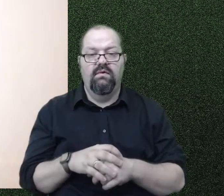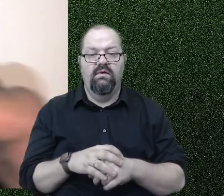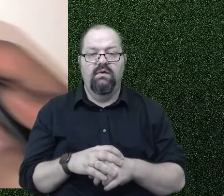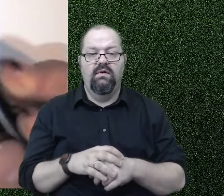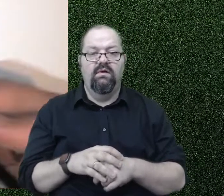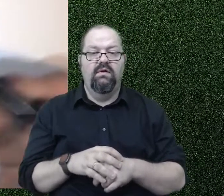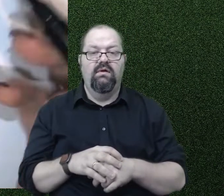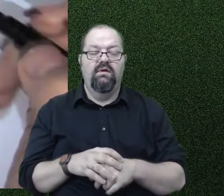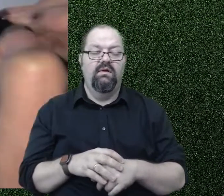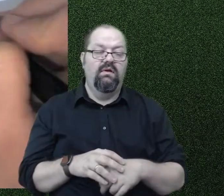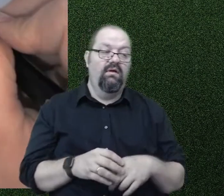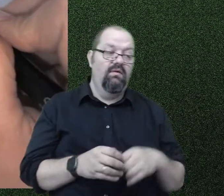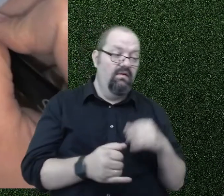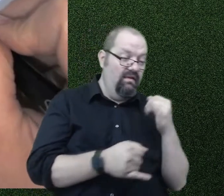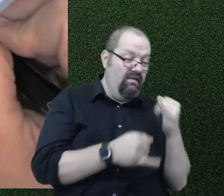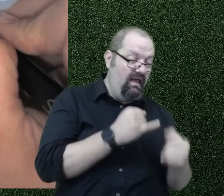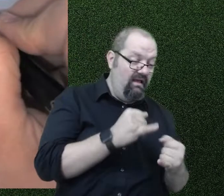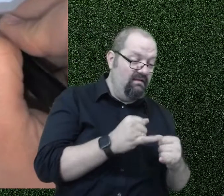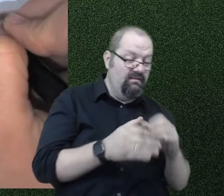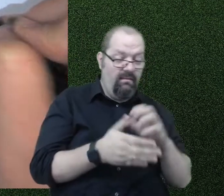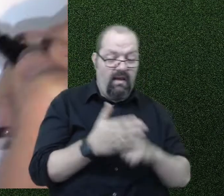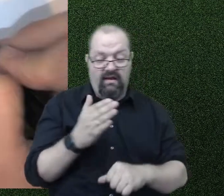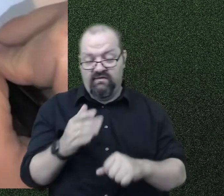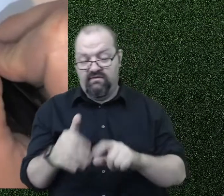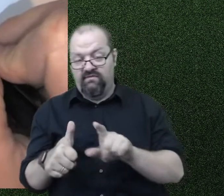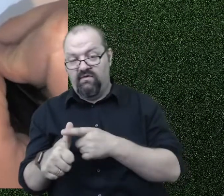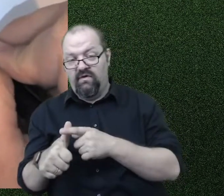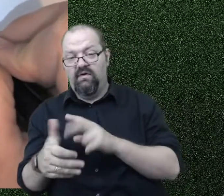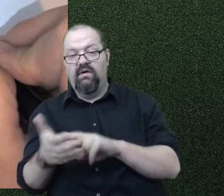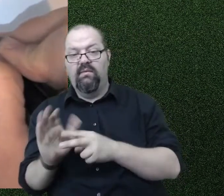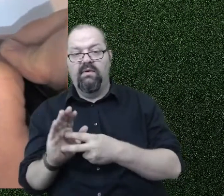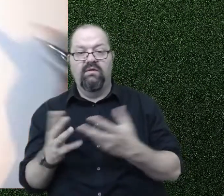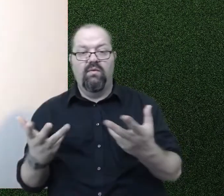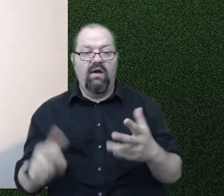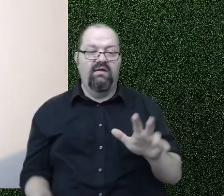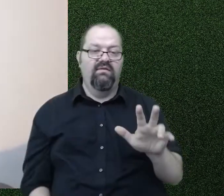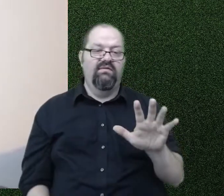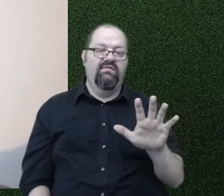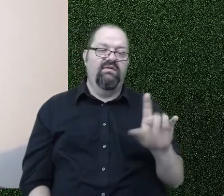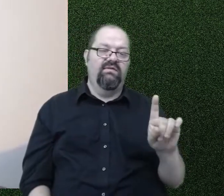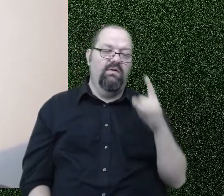Terminal minus initial, 52 minus 1 is 51.